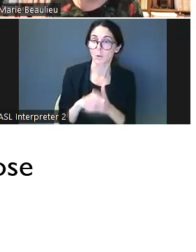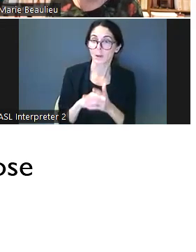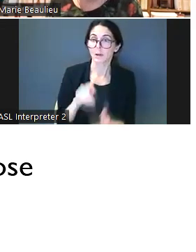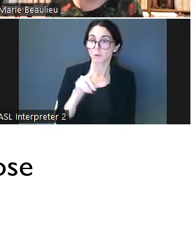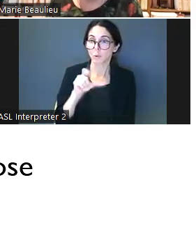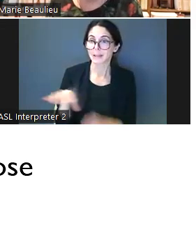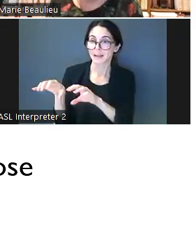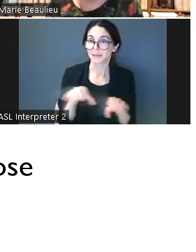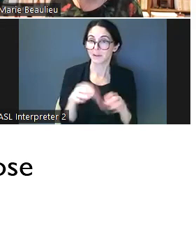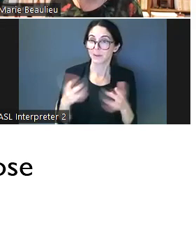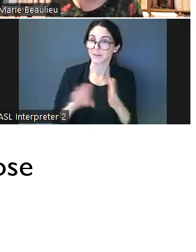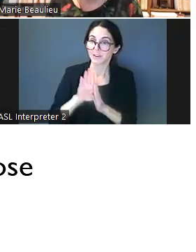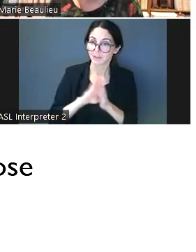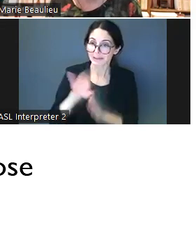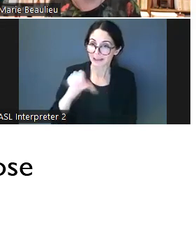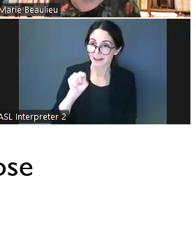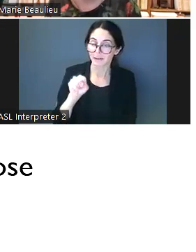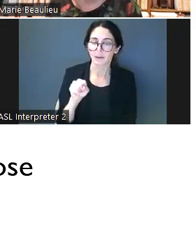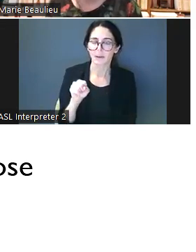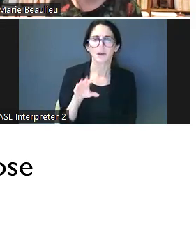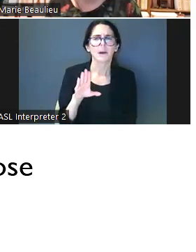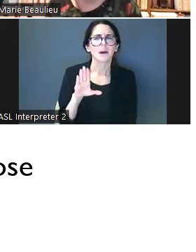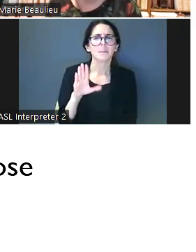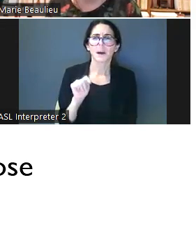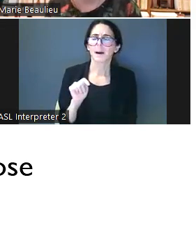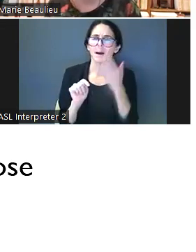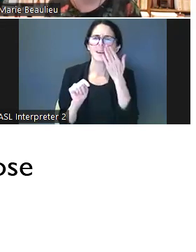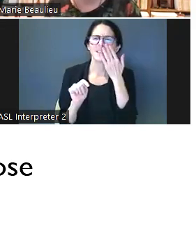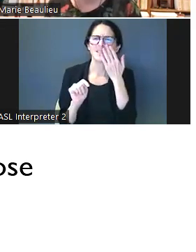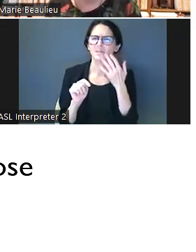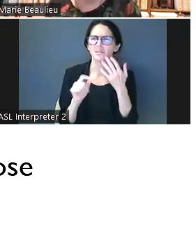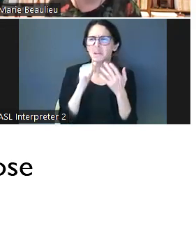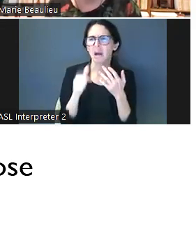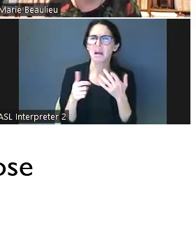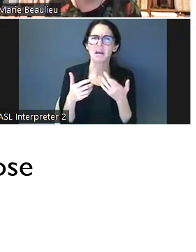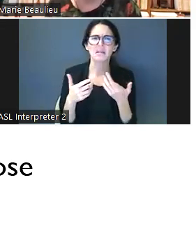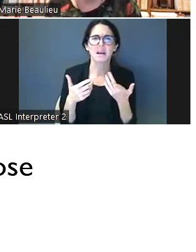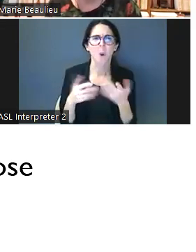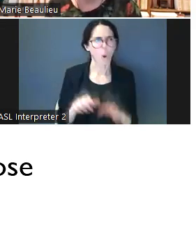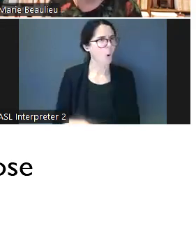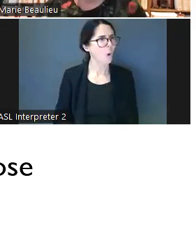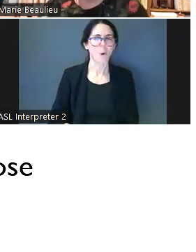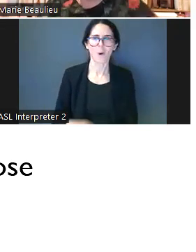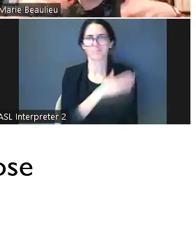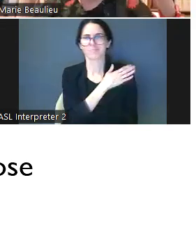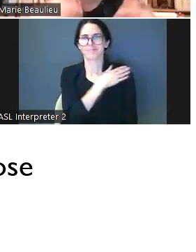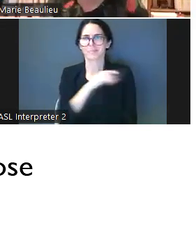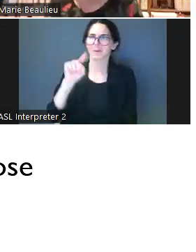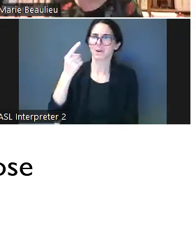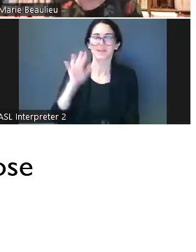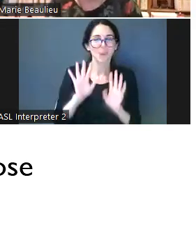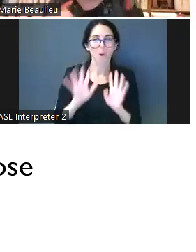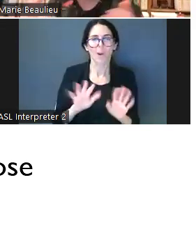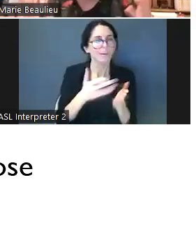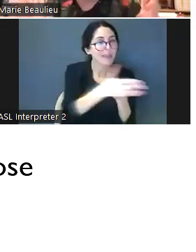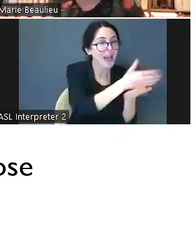but also we didn't want to pretend that we were the first one to work on that, because there was a lot of good material that we integrated